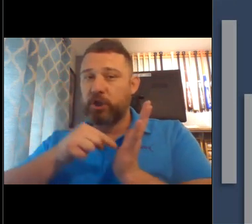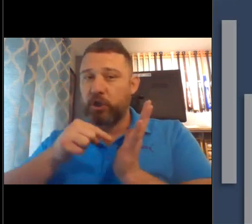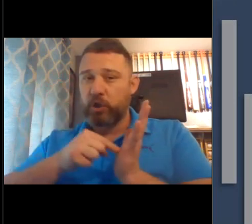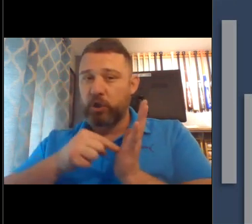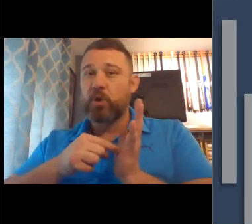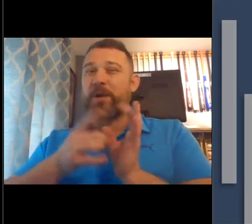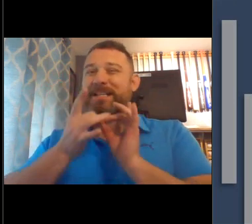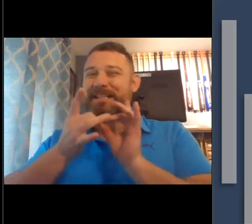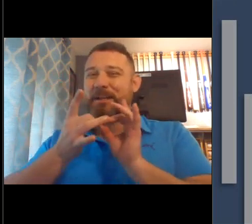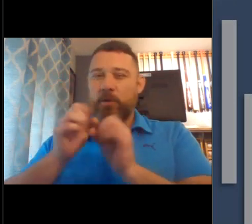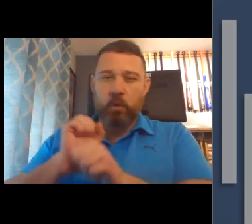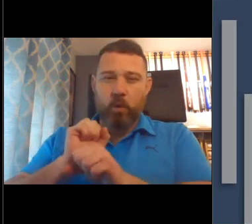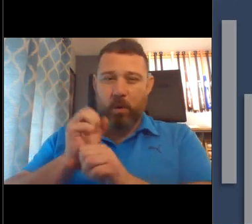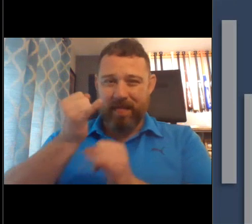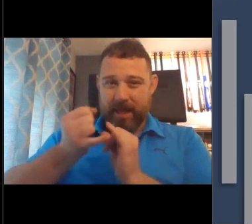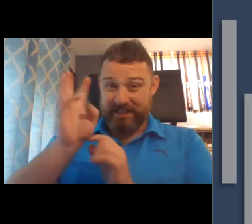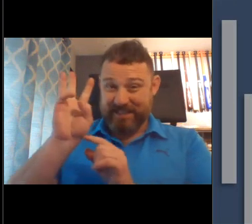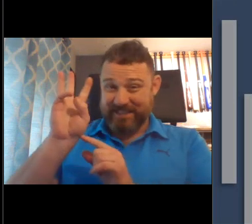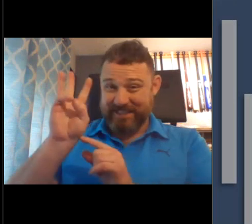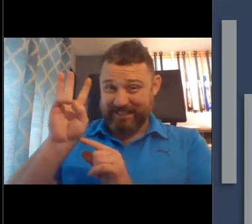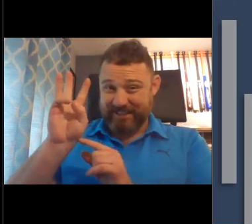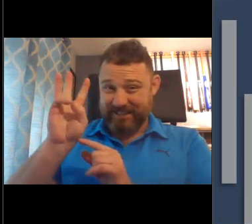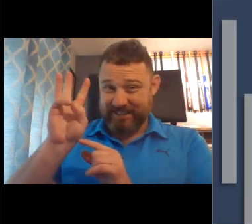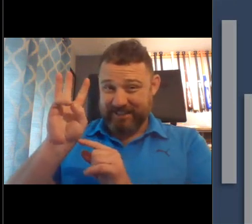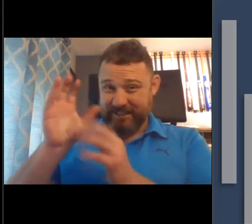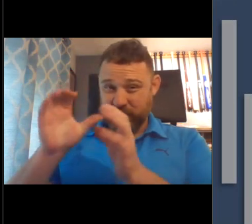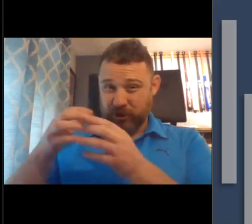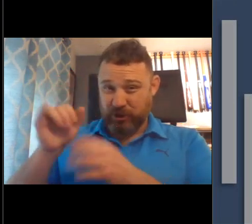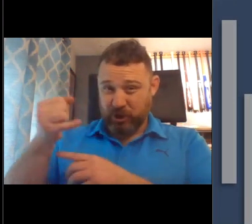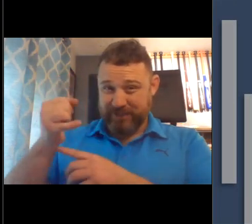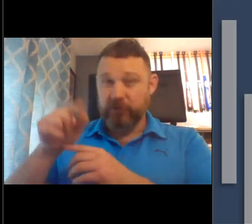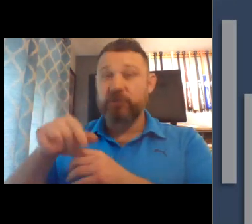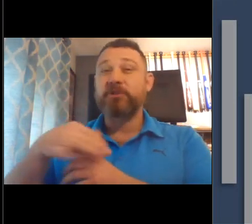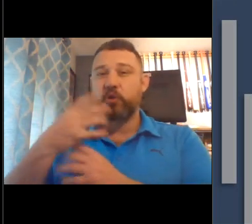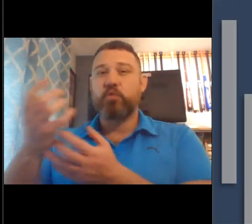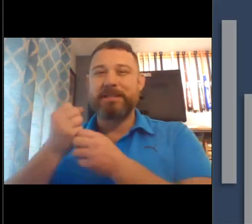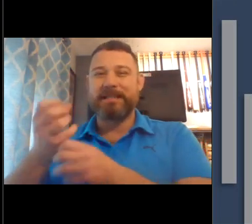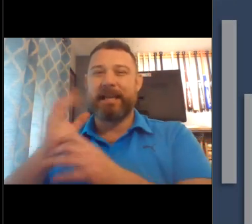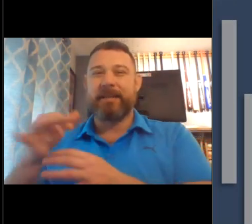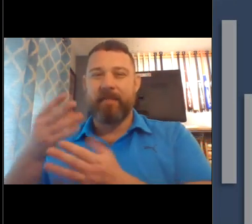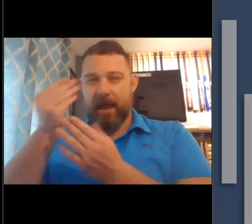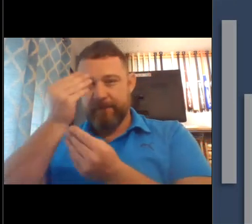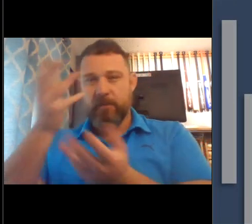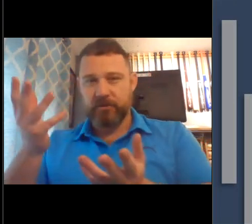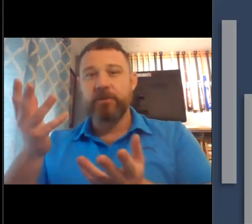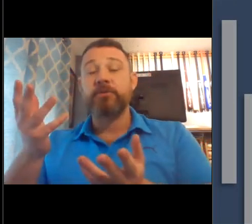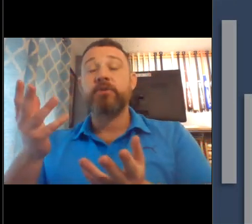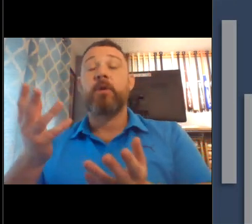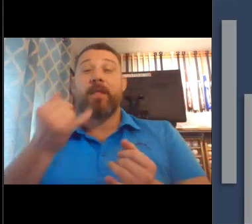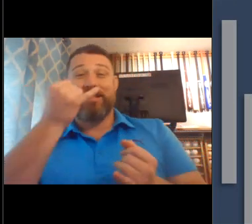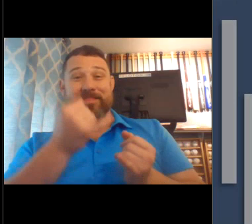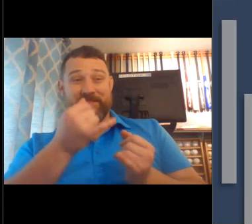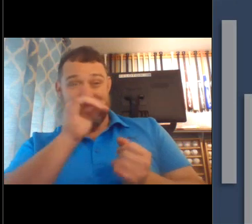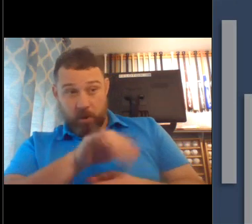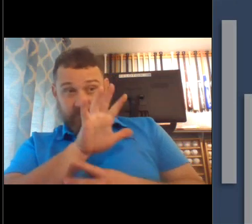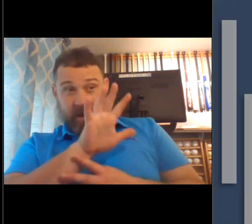last 6 jurisdictions to ensure we receive the data. Of those 533 reports, we've